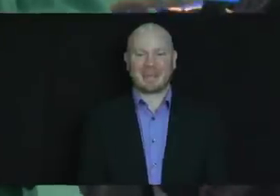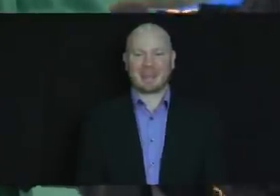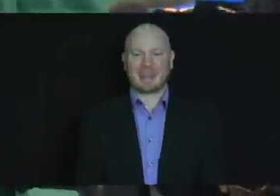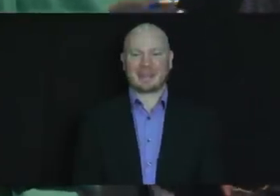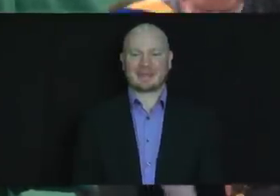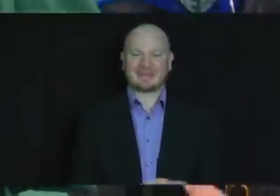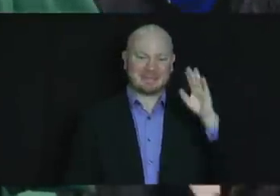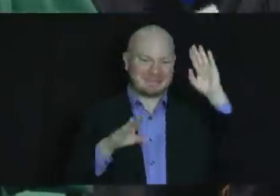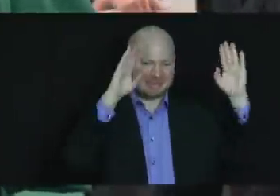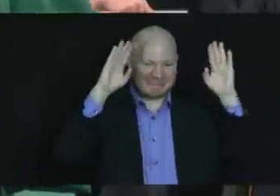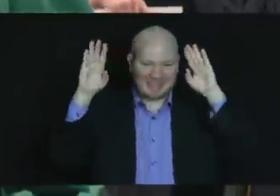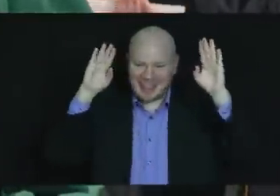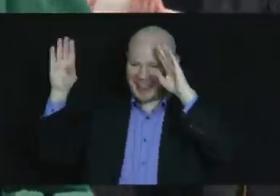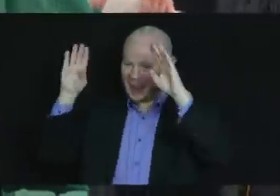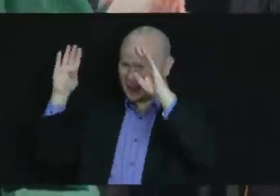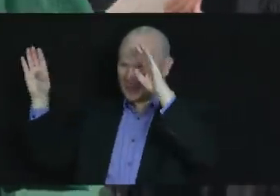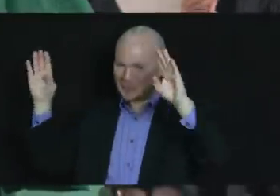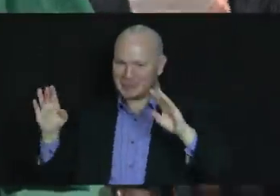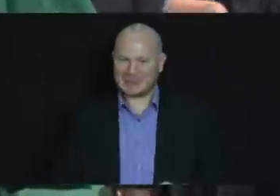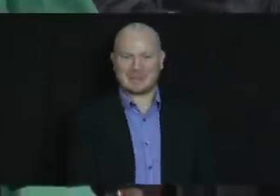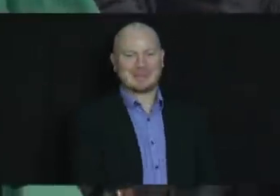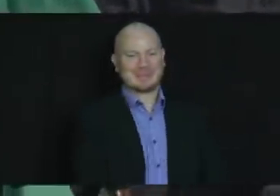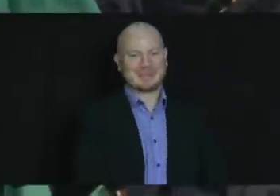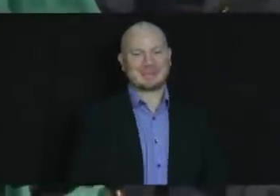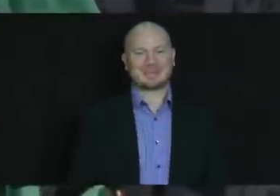Hello, graduates.